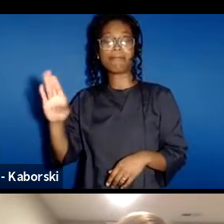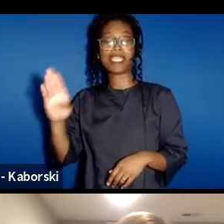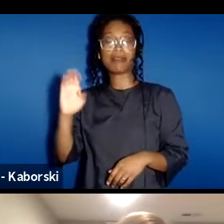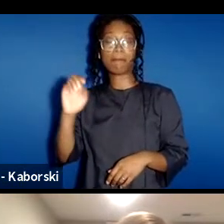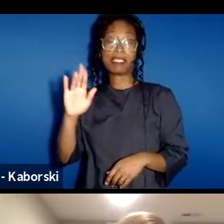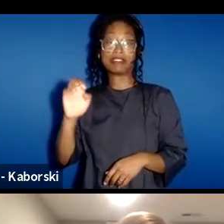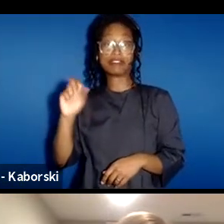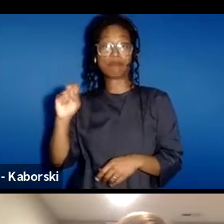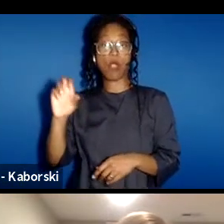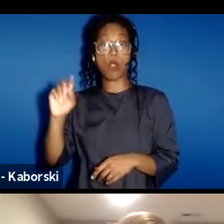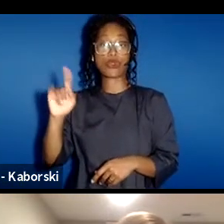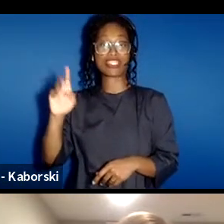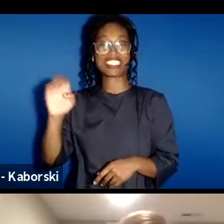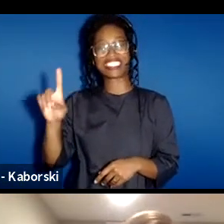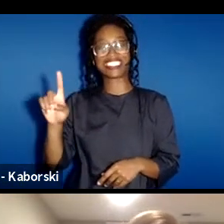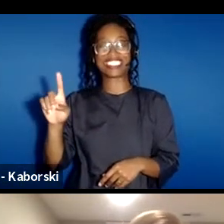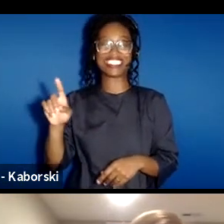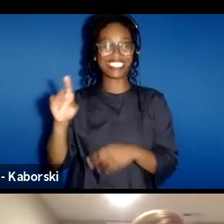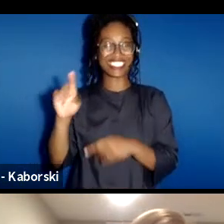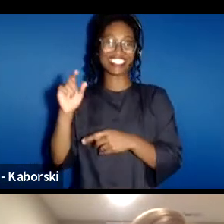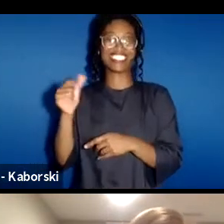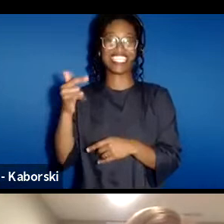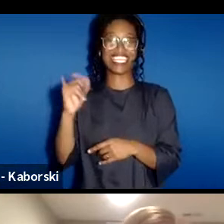Very nice. Laura?